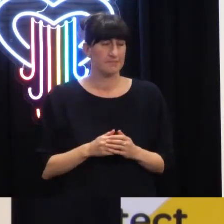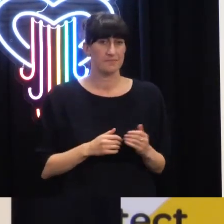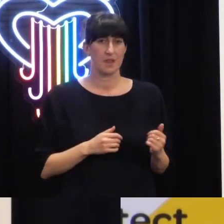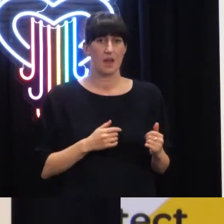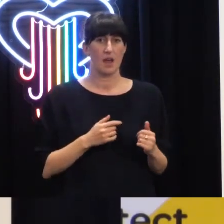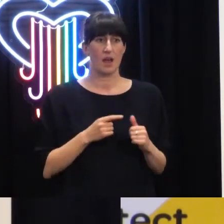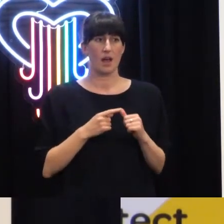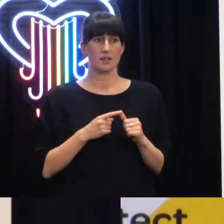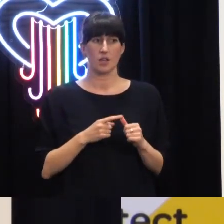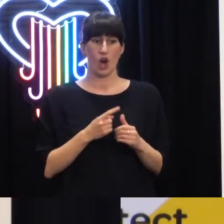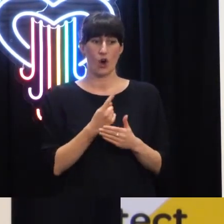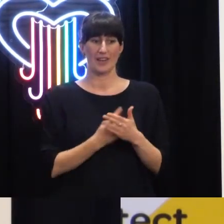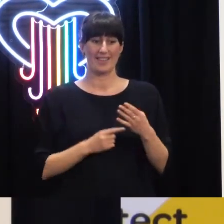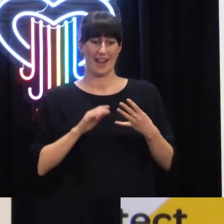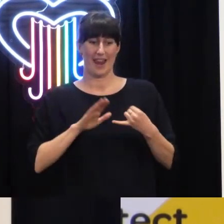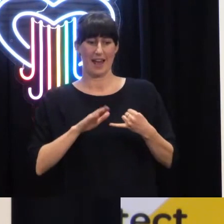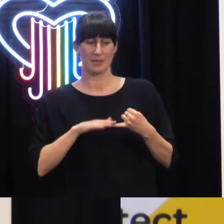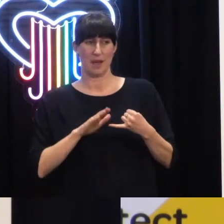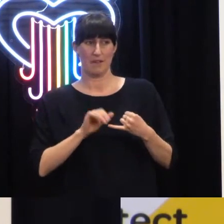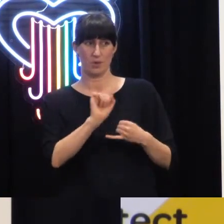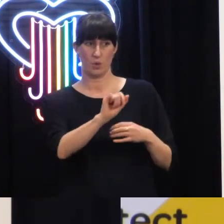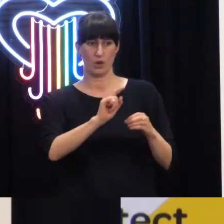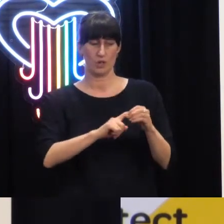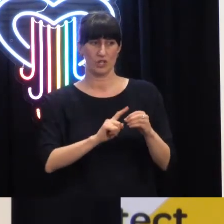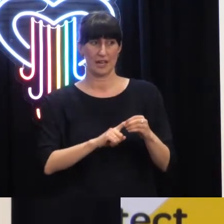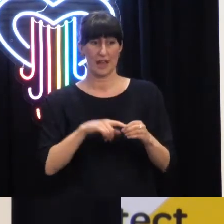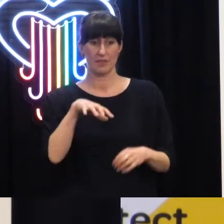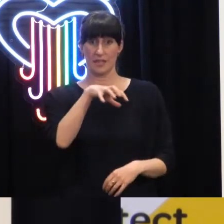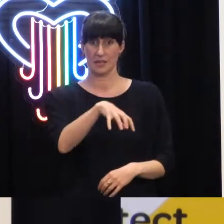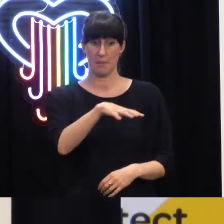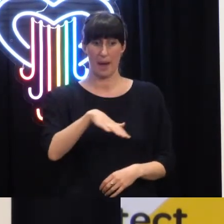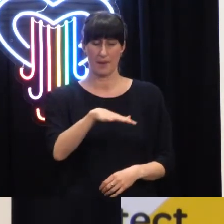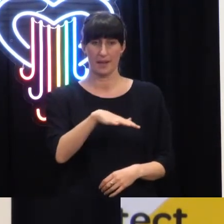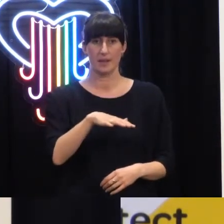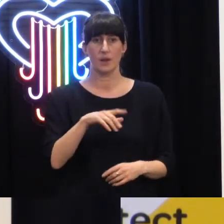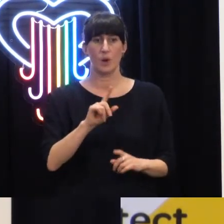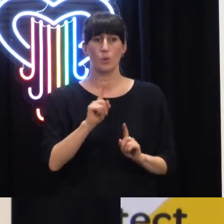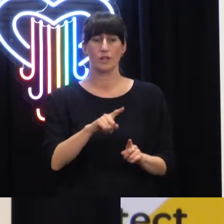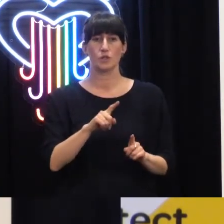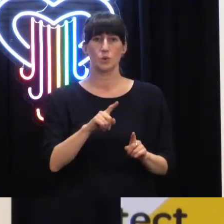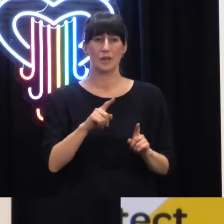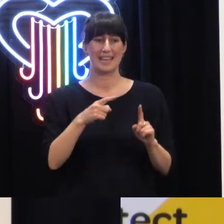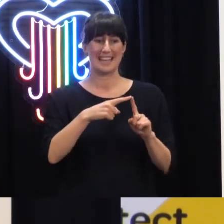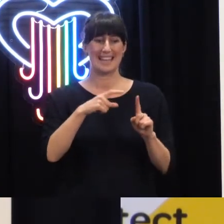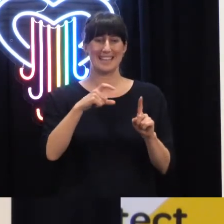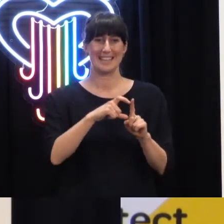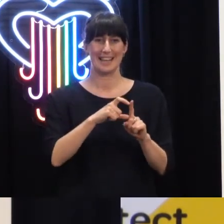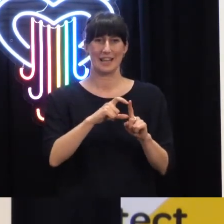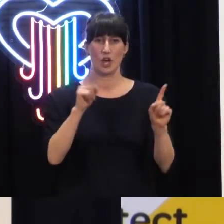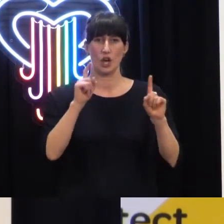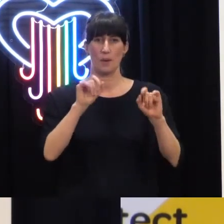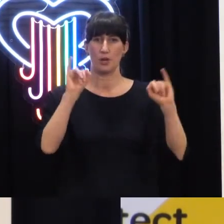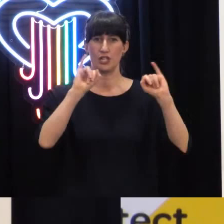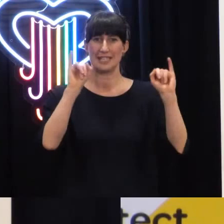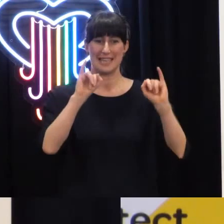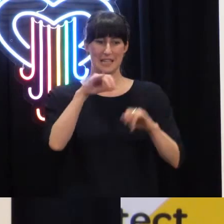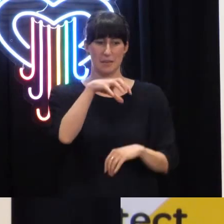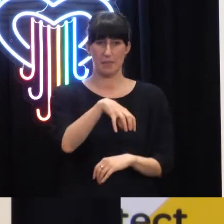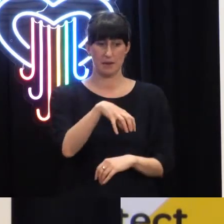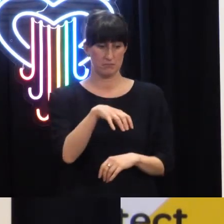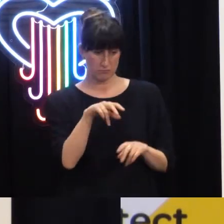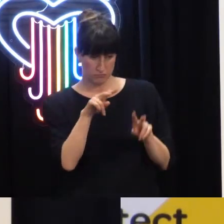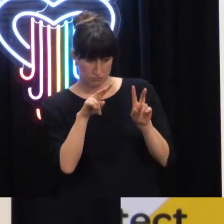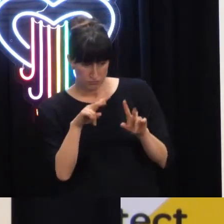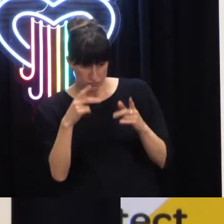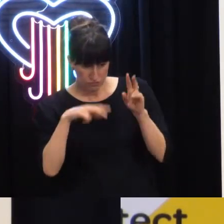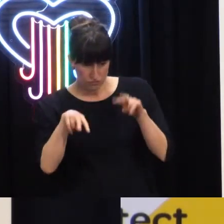is the last part of the question, which was the department. That person was seen in the emergency department. They were screened and had no risk factors or